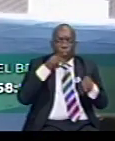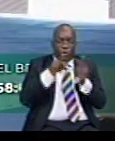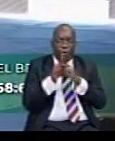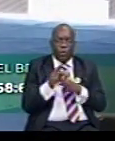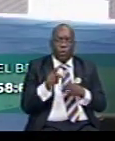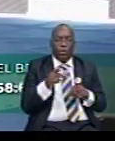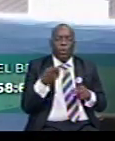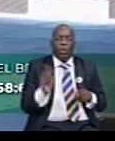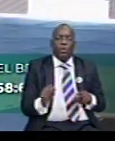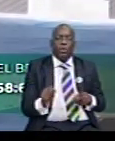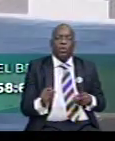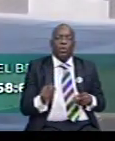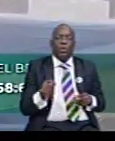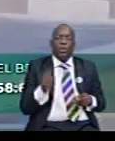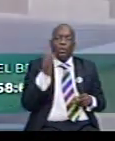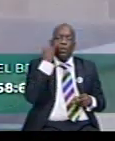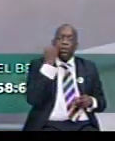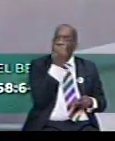call